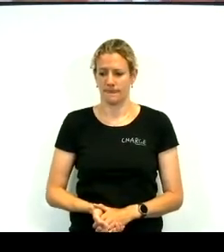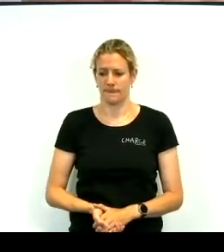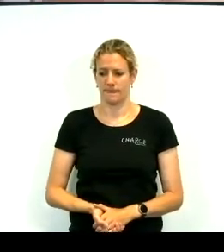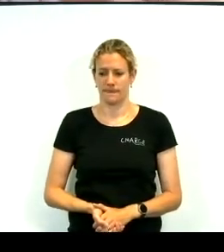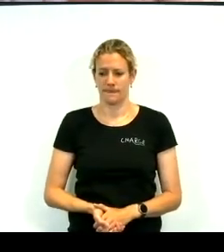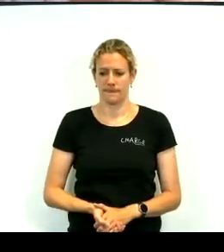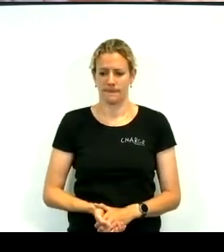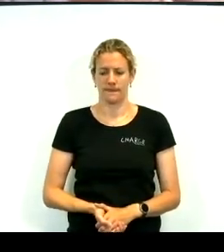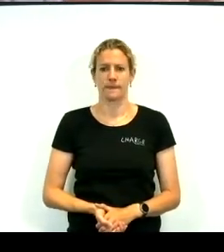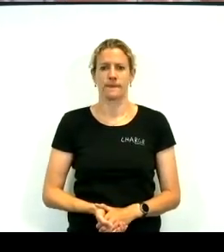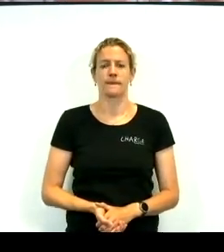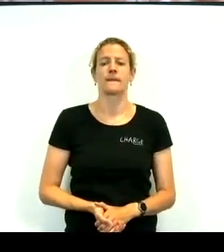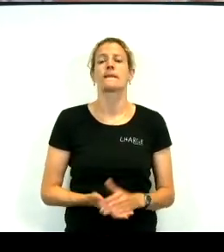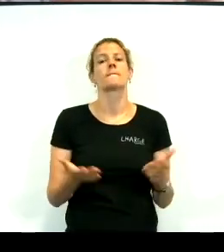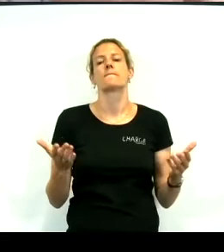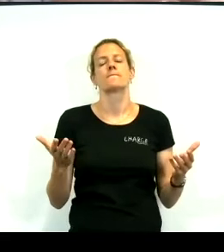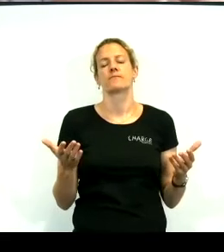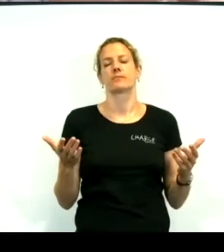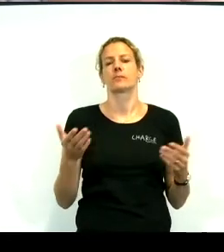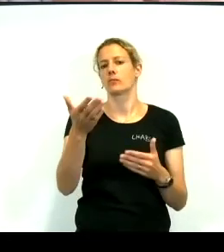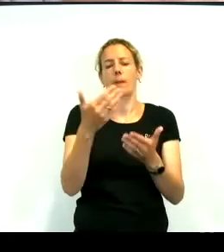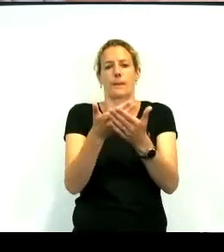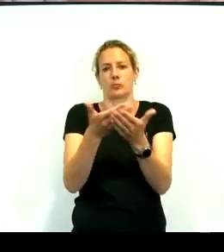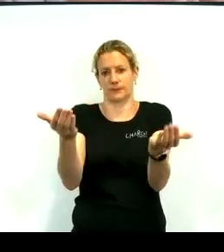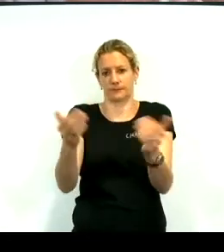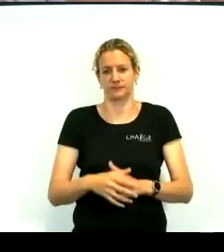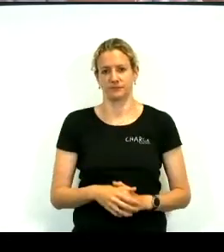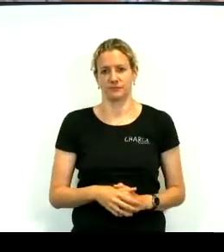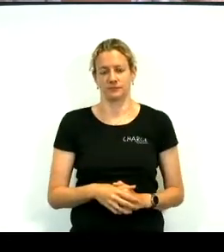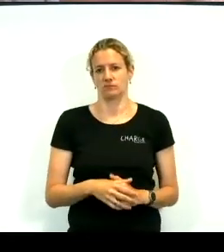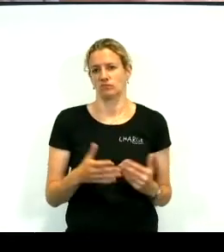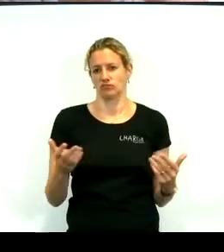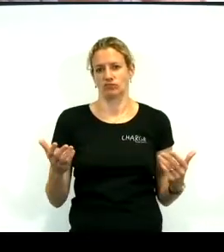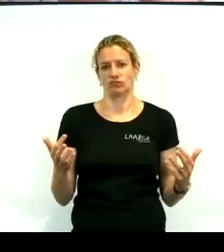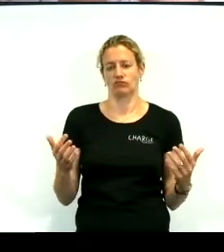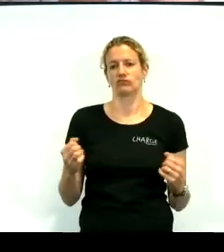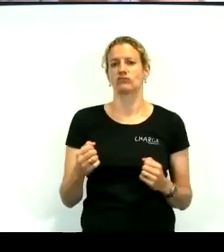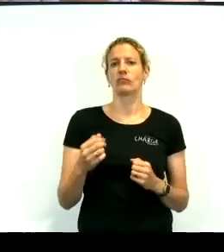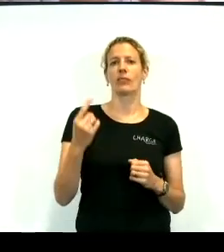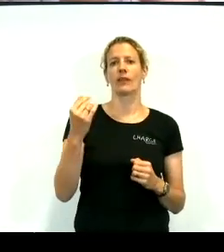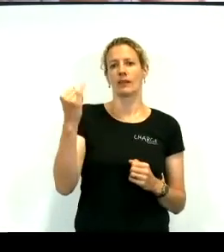so a little one that I'm working with who is at an early developmental level,